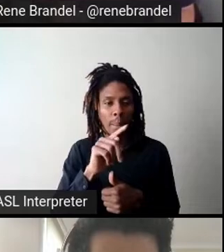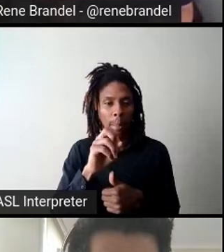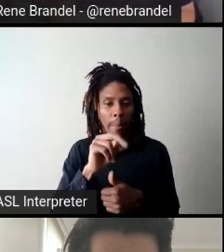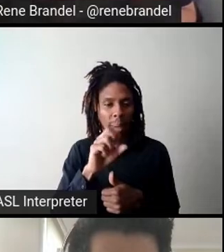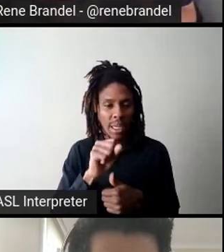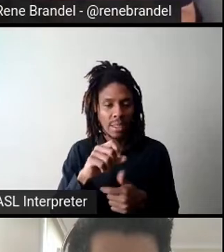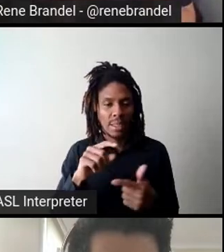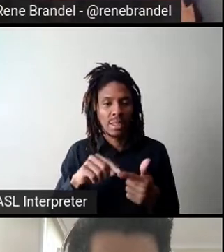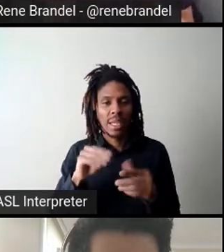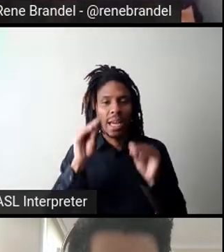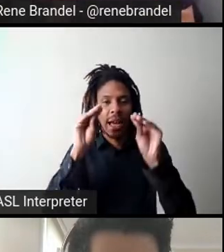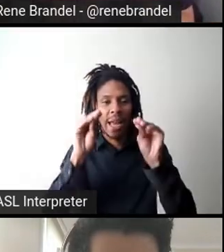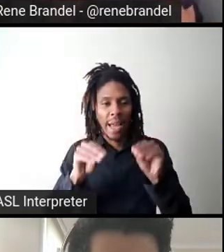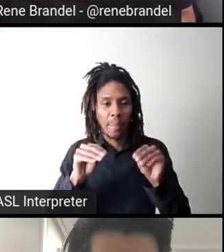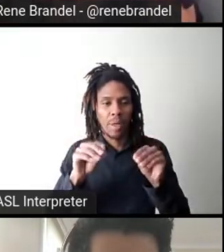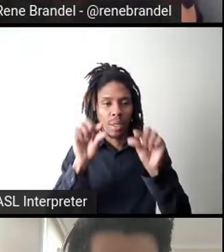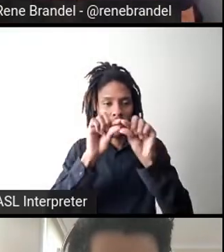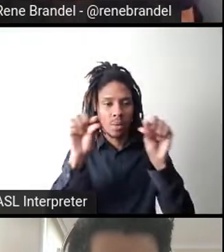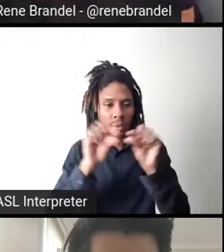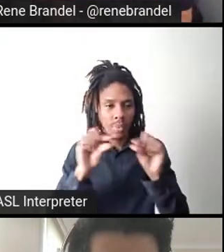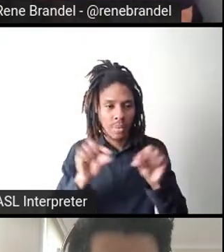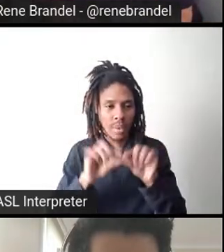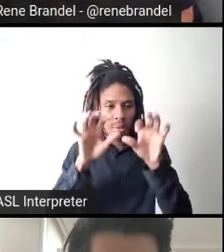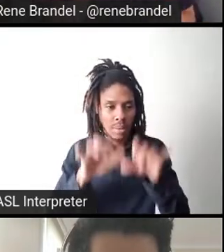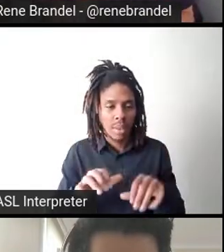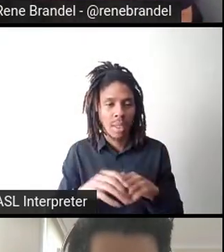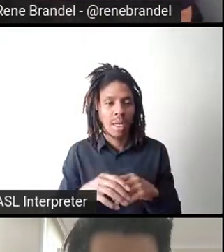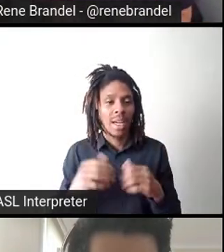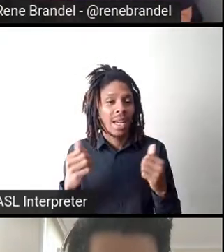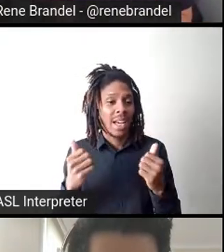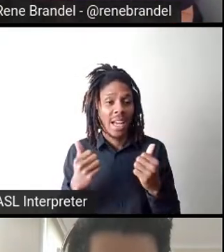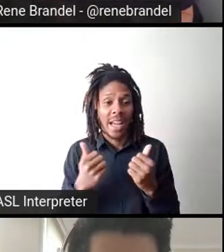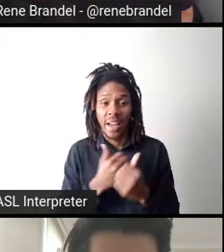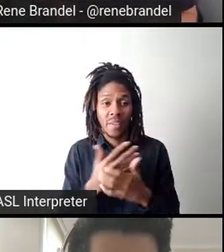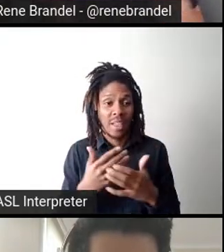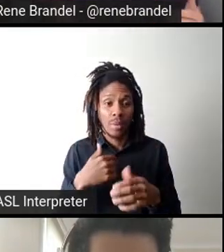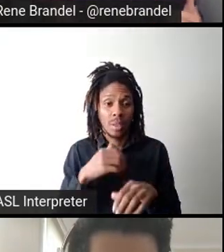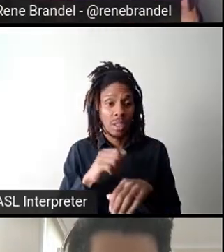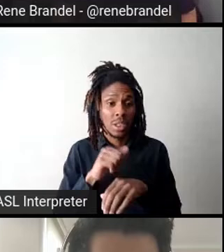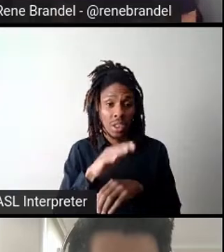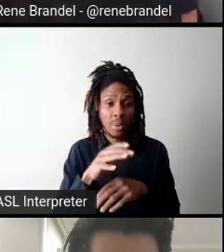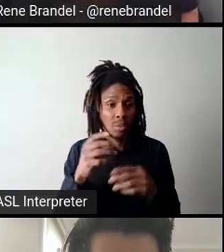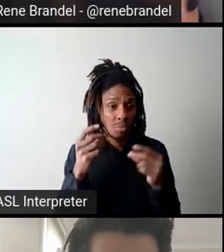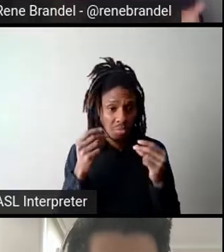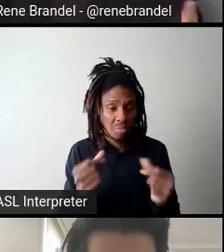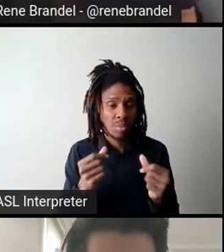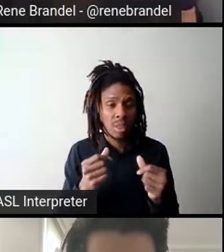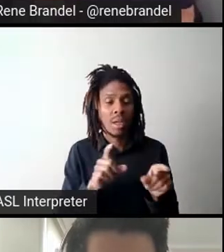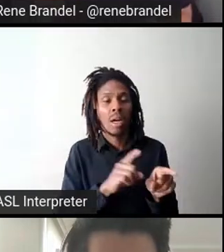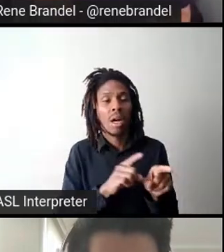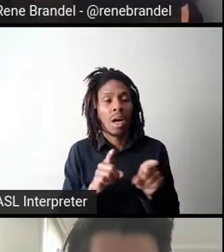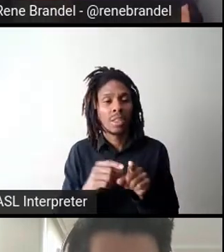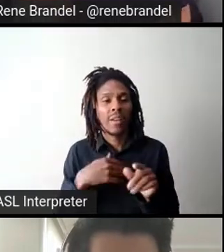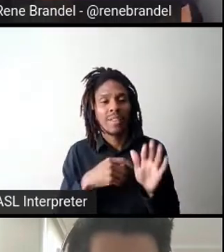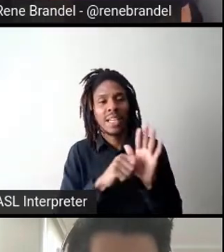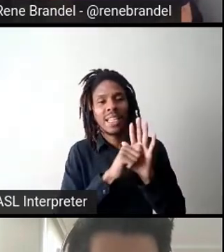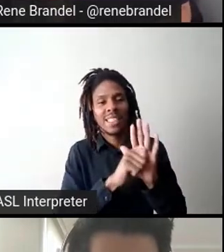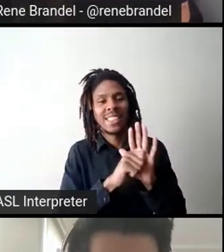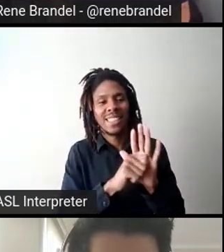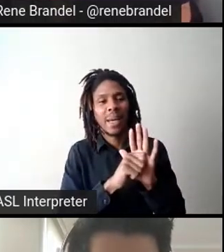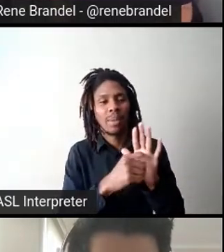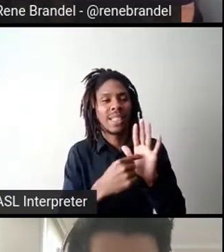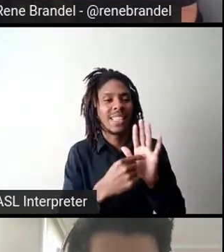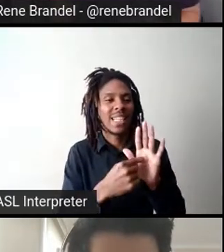on and so forth. So a lot of primitives that we just ship to you right out of the gate. But also we have some templates that just help you get started a little